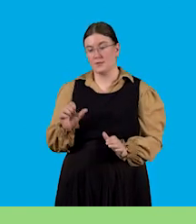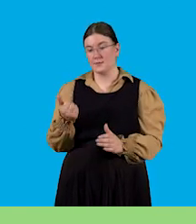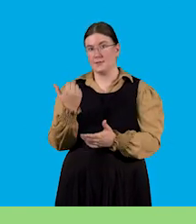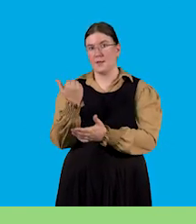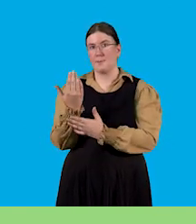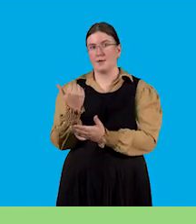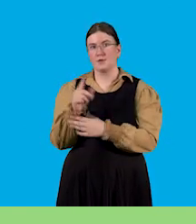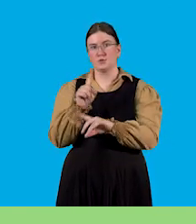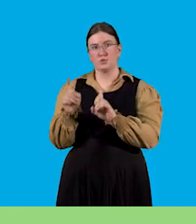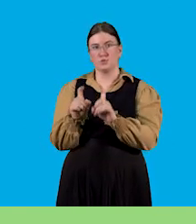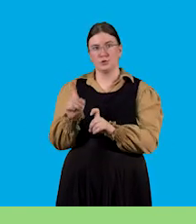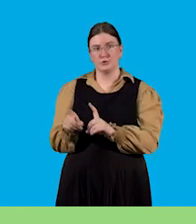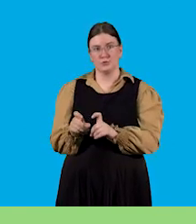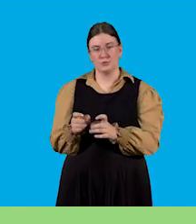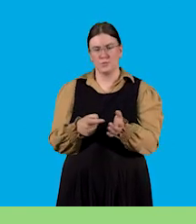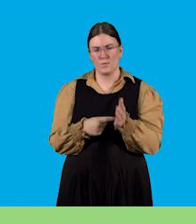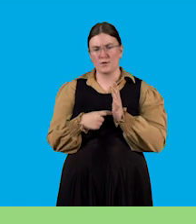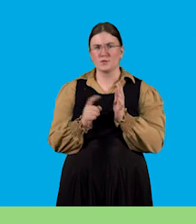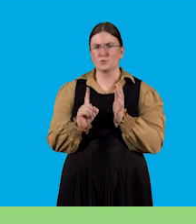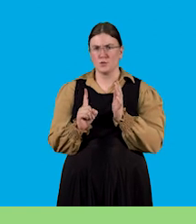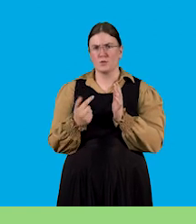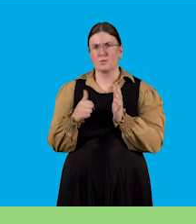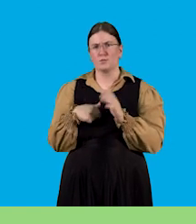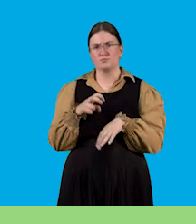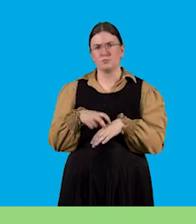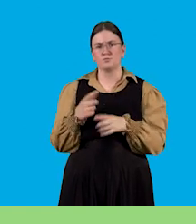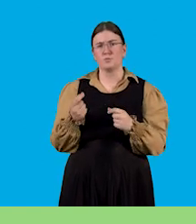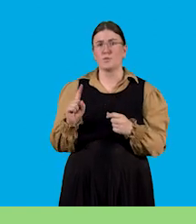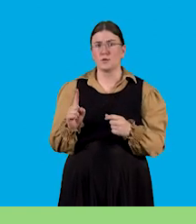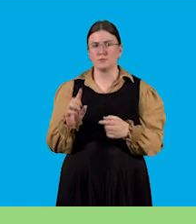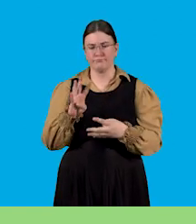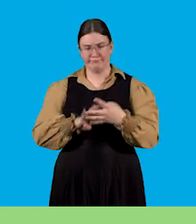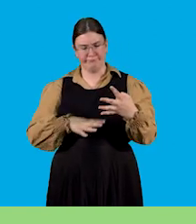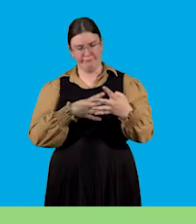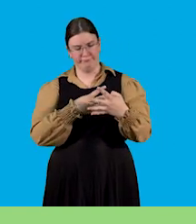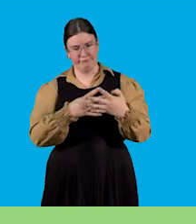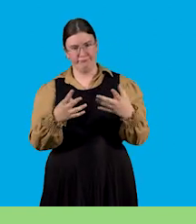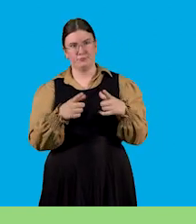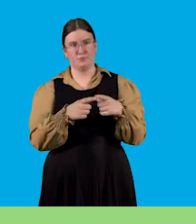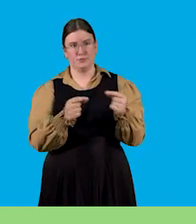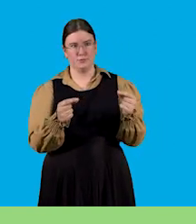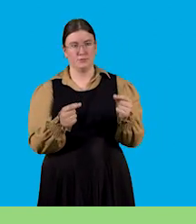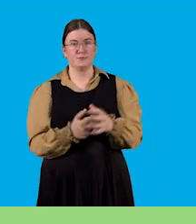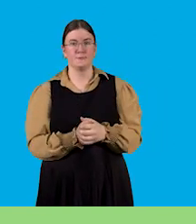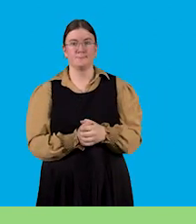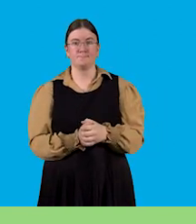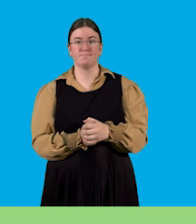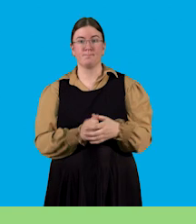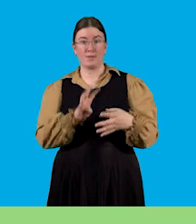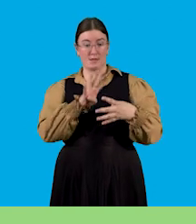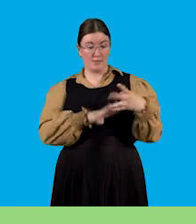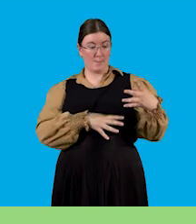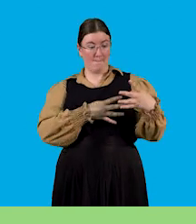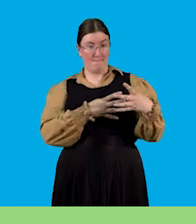Our next application question requires us to complete a table also. Here we are going to complete